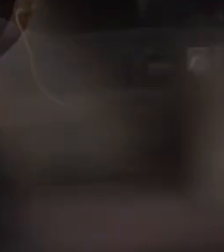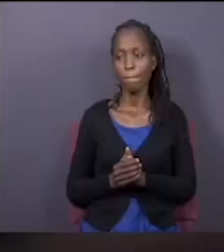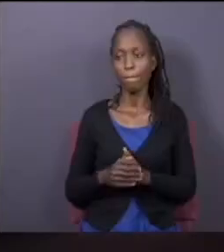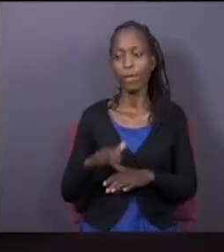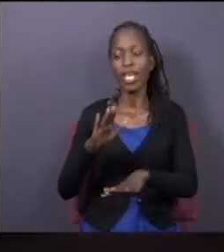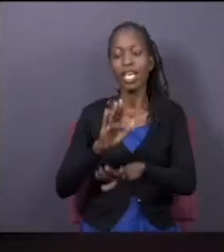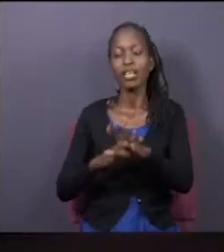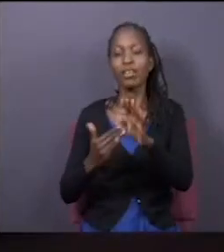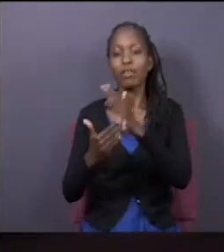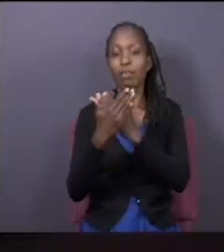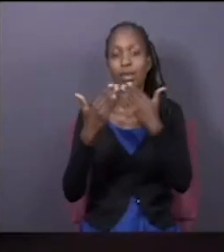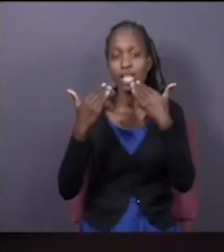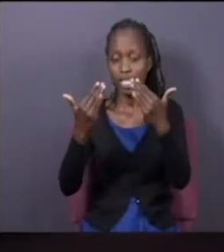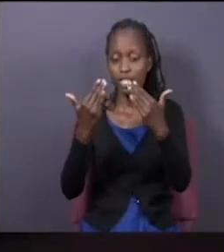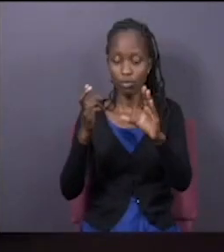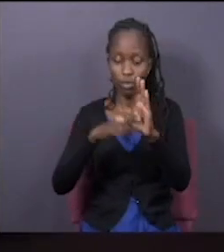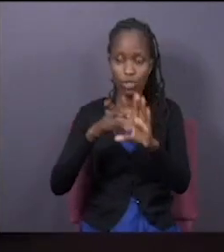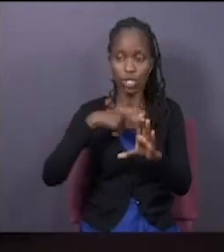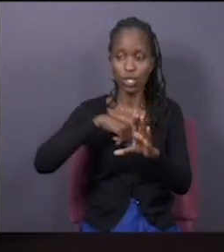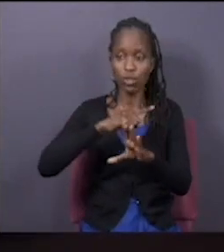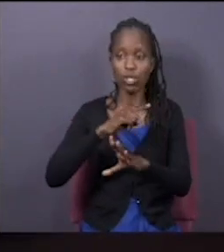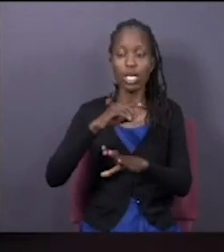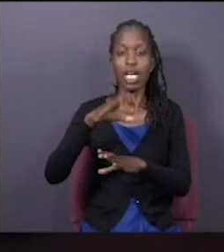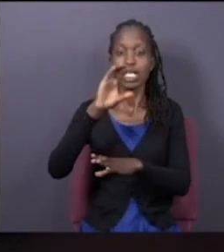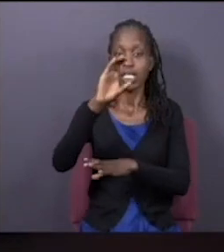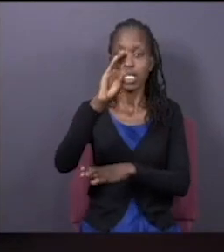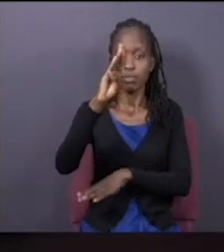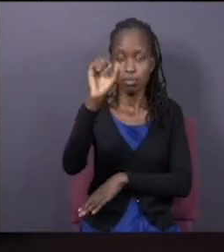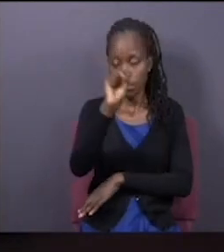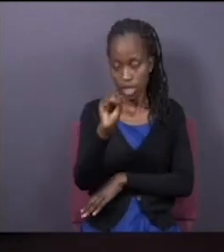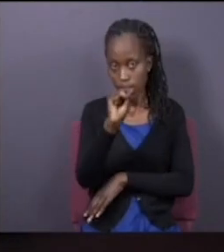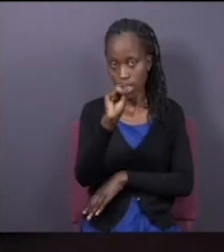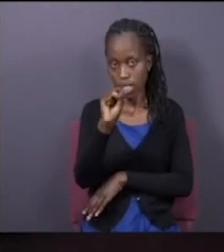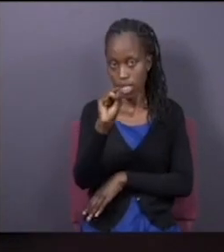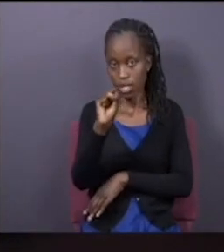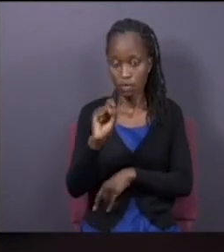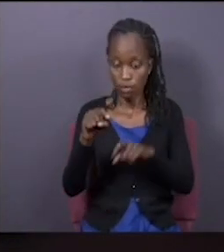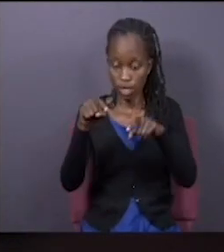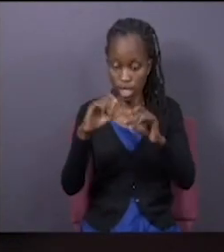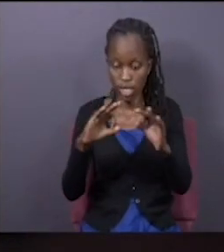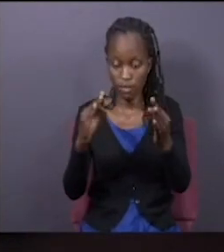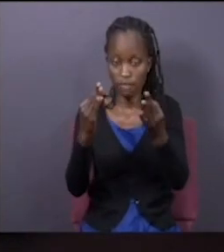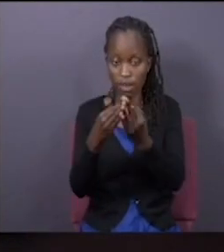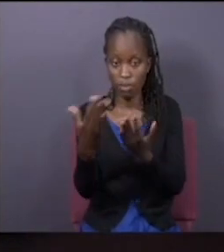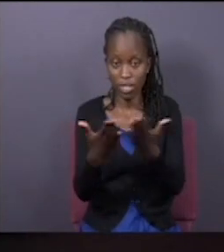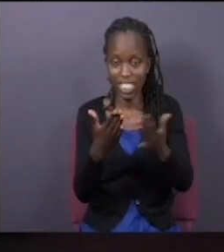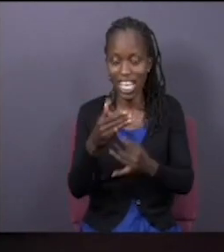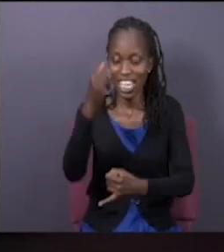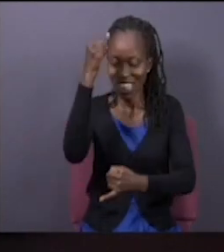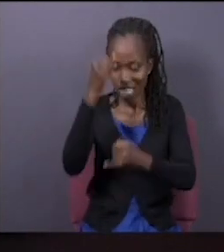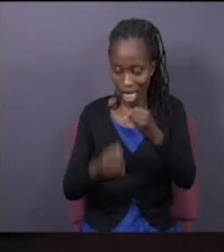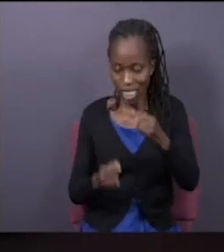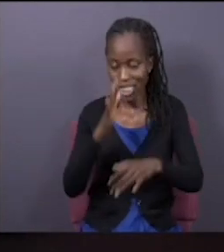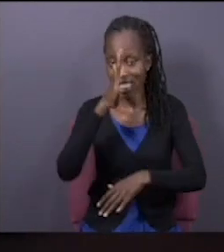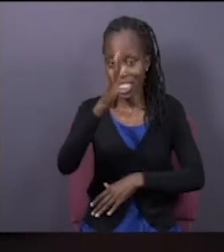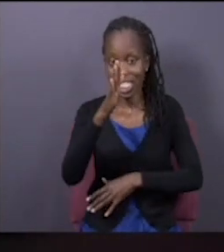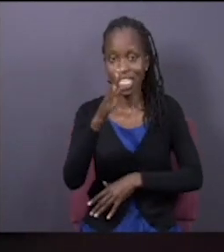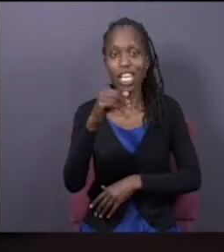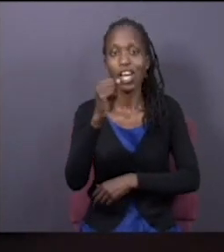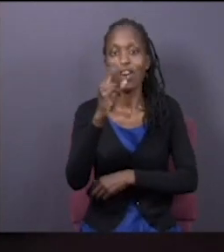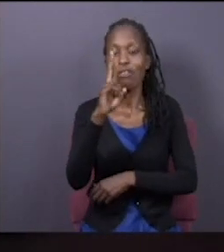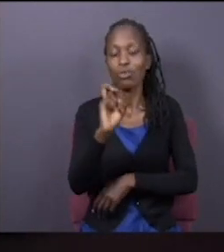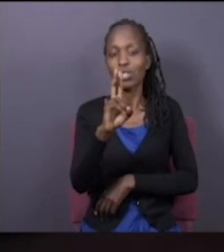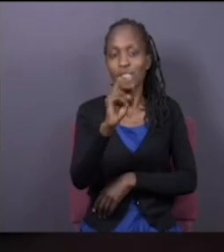Good morning, and thank you for joining us today on Sitem Broadcast Service for this family service on the last Sunday of the year